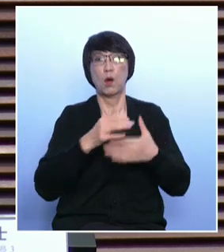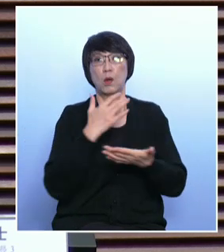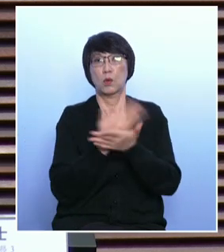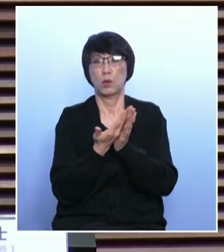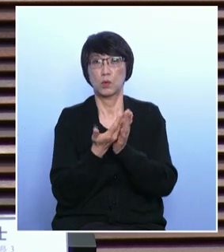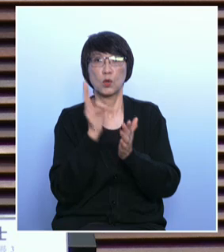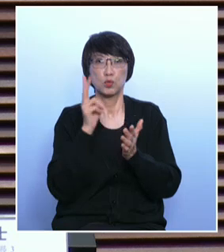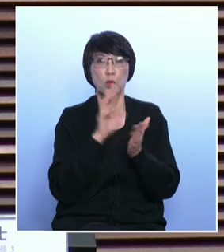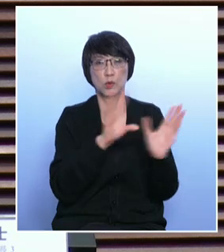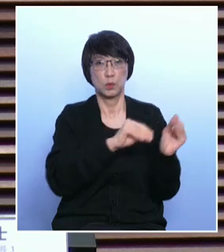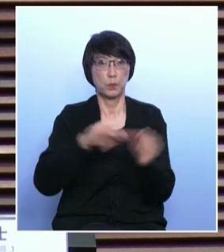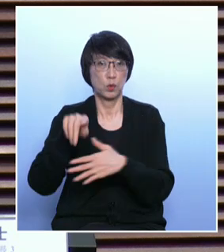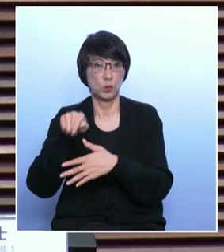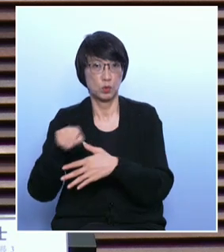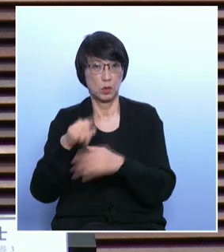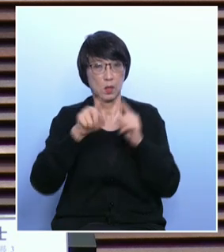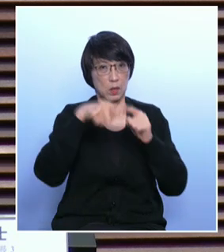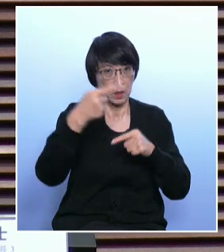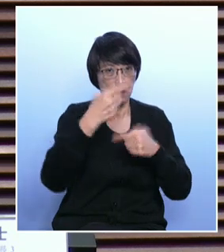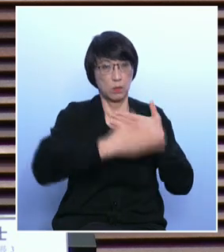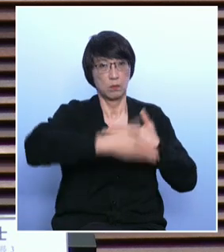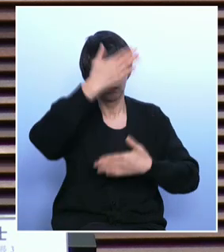MMW building.